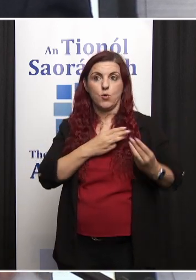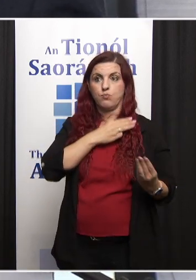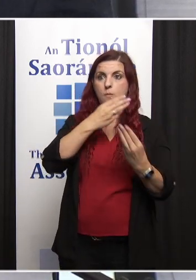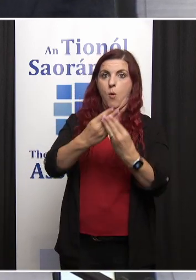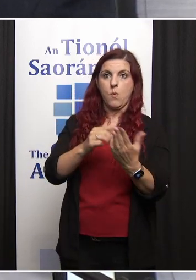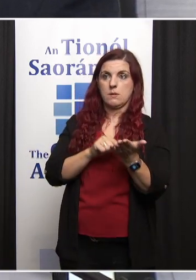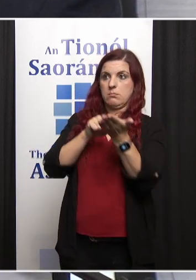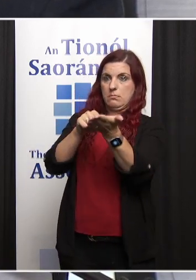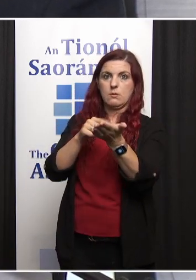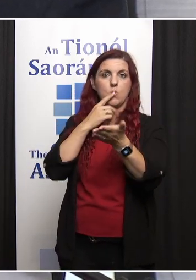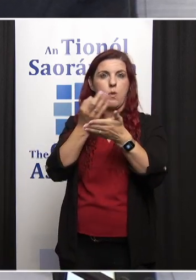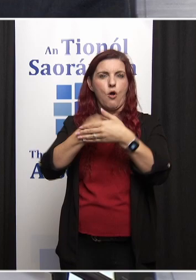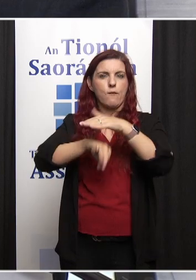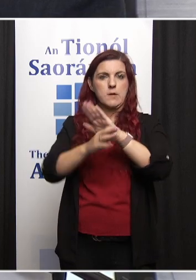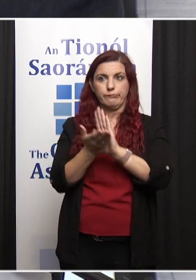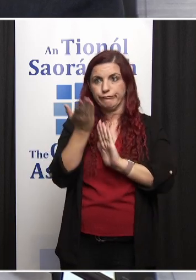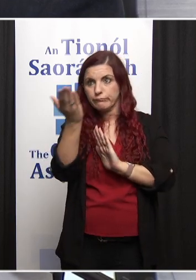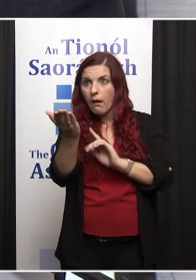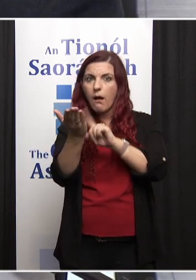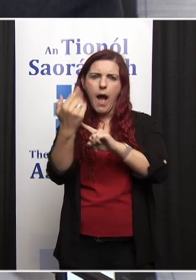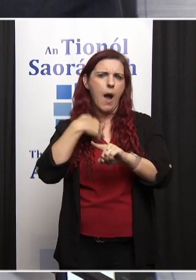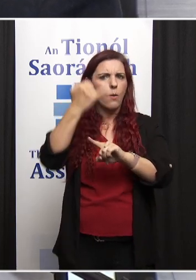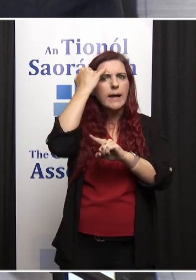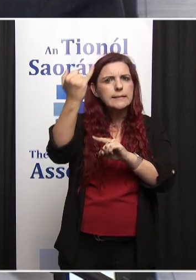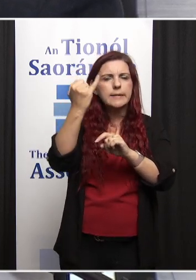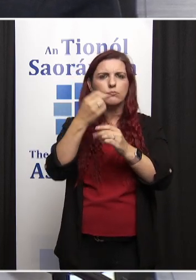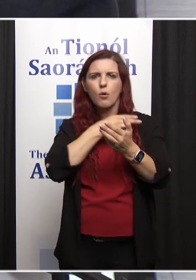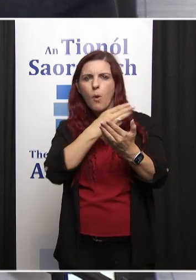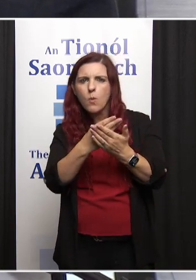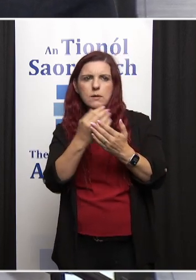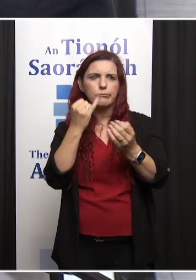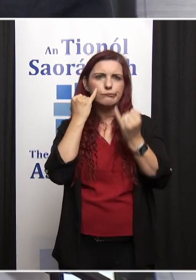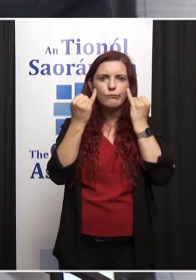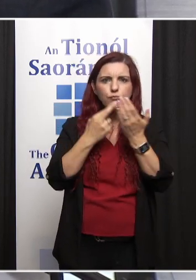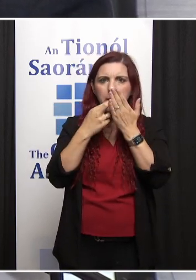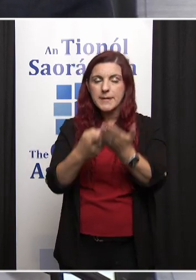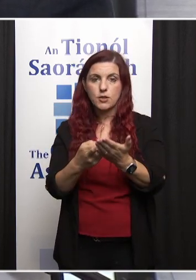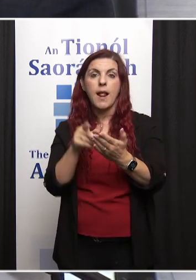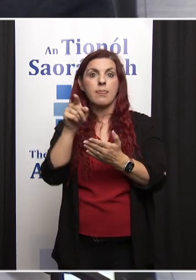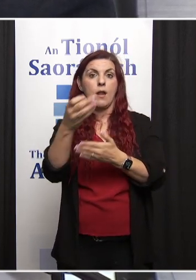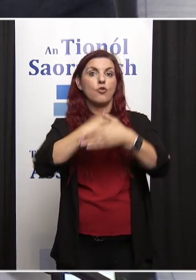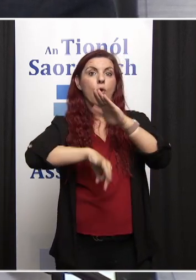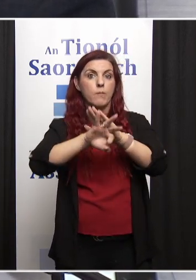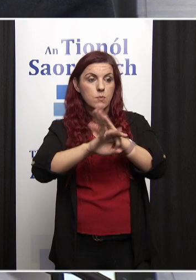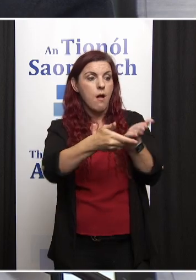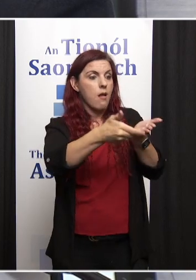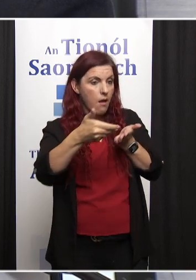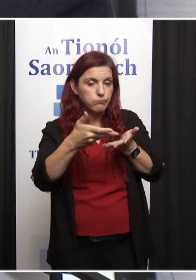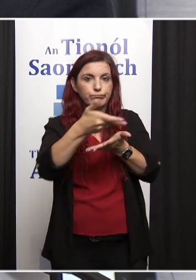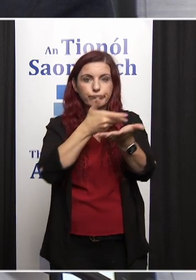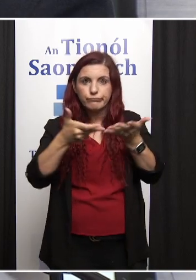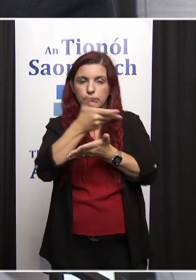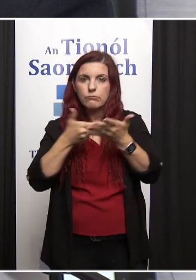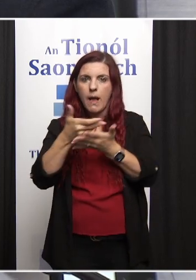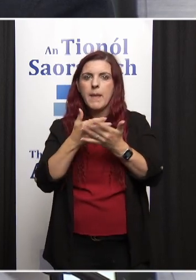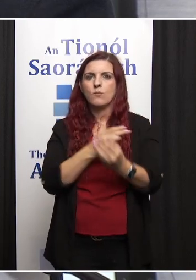recommendation to the Houses of the Oireachtas. And then our government will consider those and make some proposals, and we'll talk about